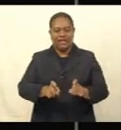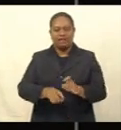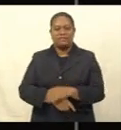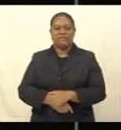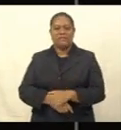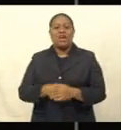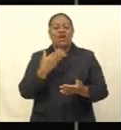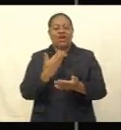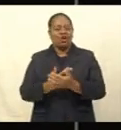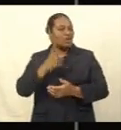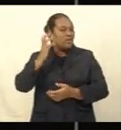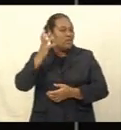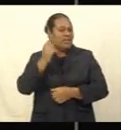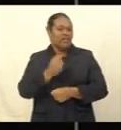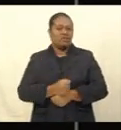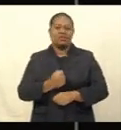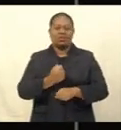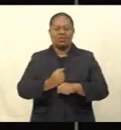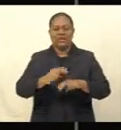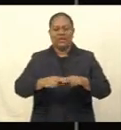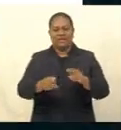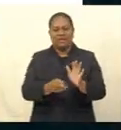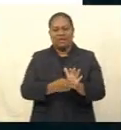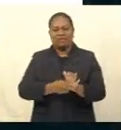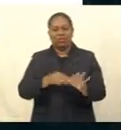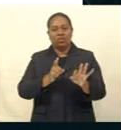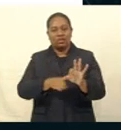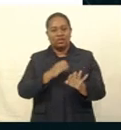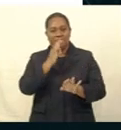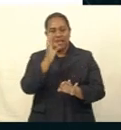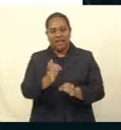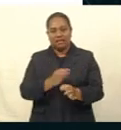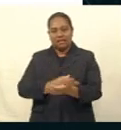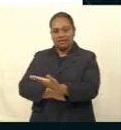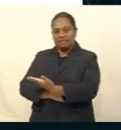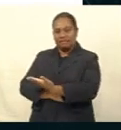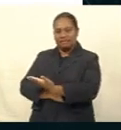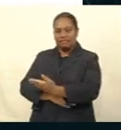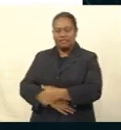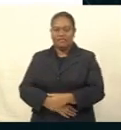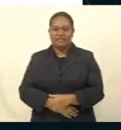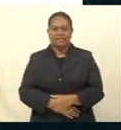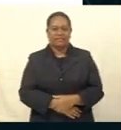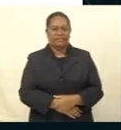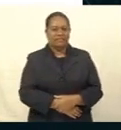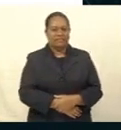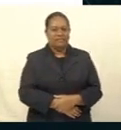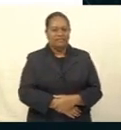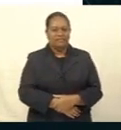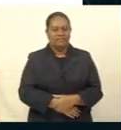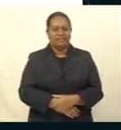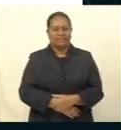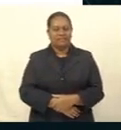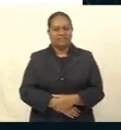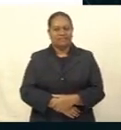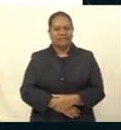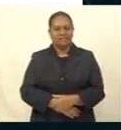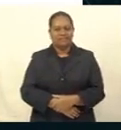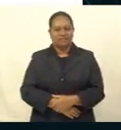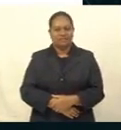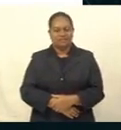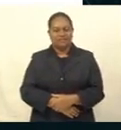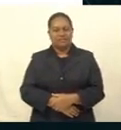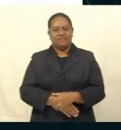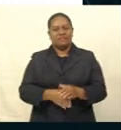radio station, Gold FM. To our poll question this week, we're asking, have you downloaded the Kfig app?